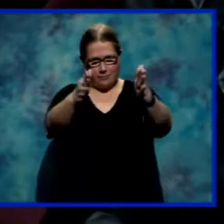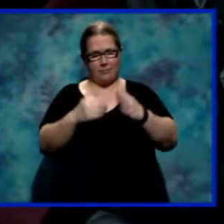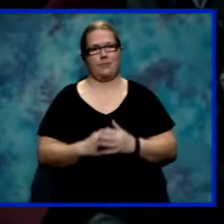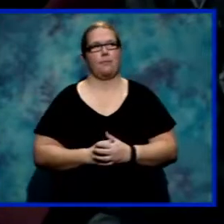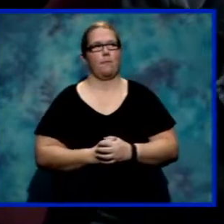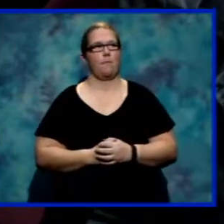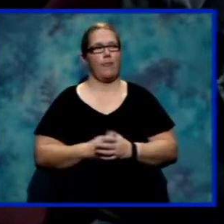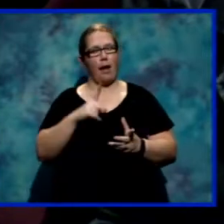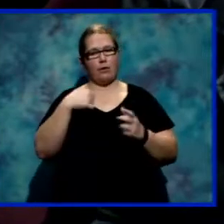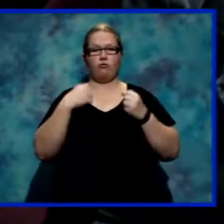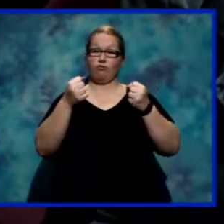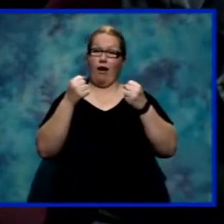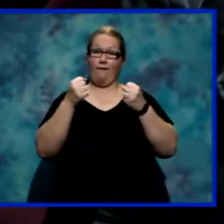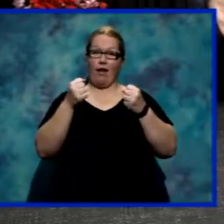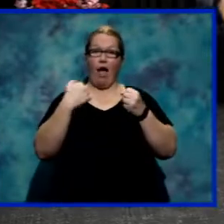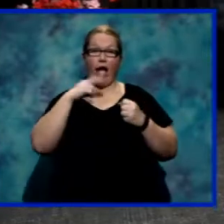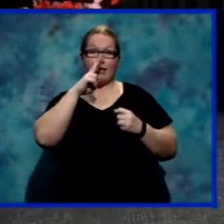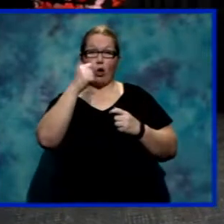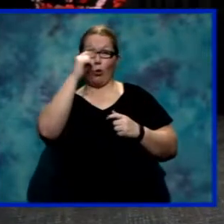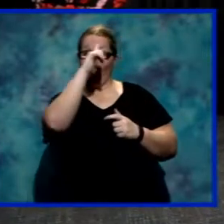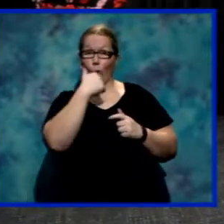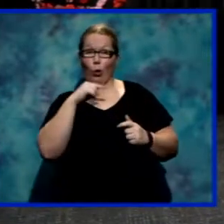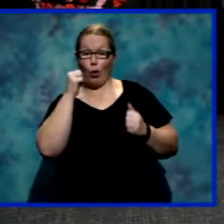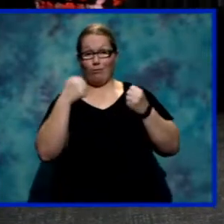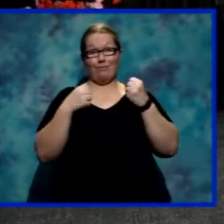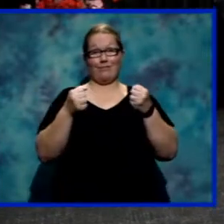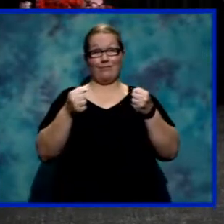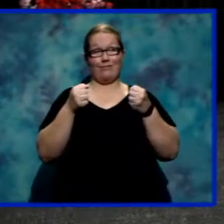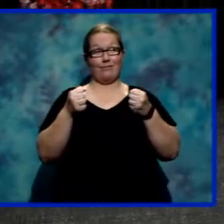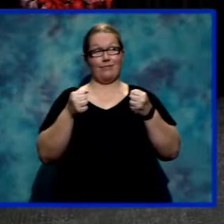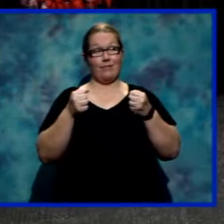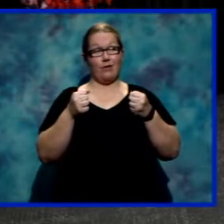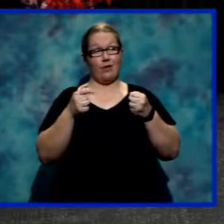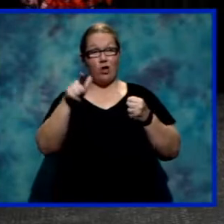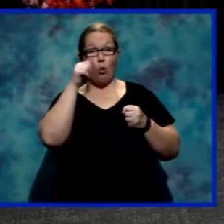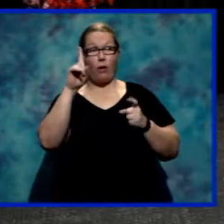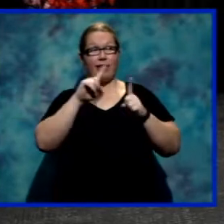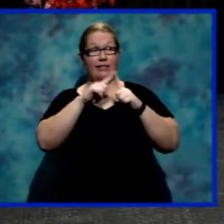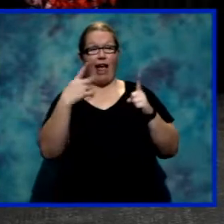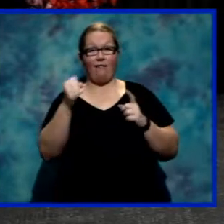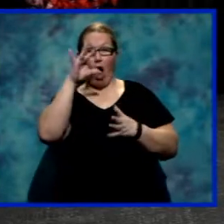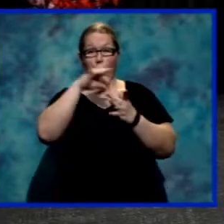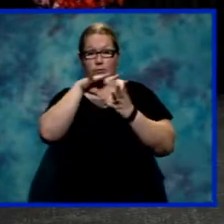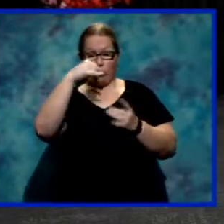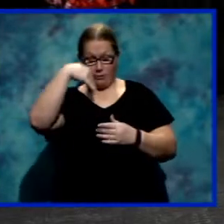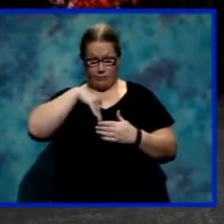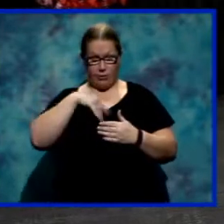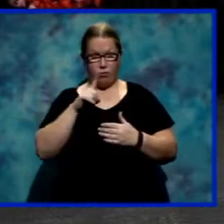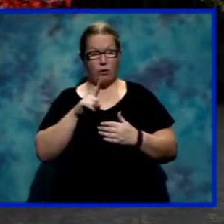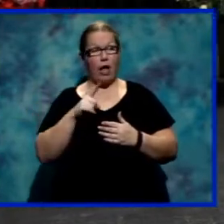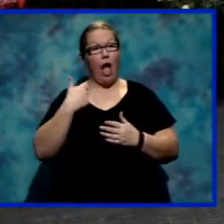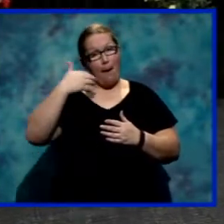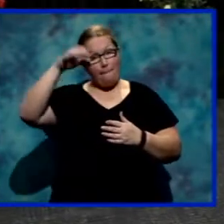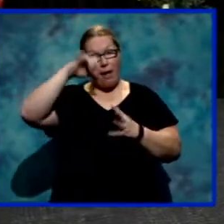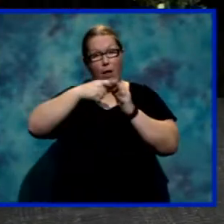And he said, I'm driving down the street. He says, I see a good-looking girl. He says, you know what the difference is having the Holy Spirit inside of you? Being baptized